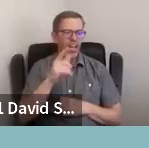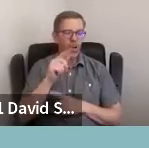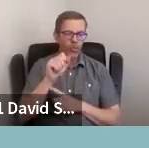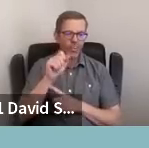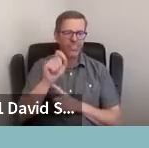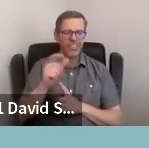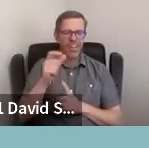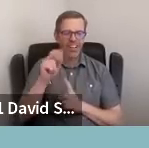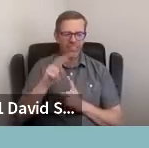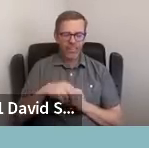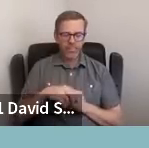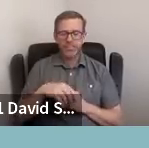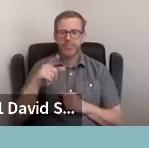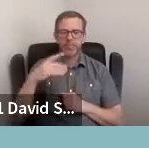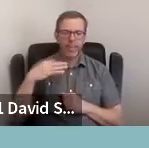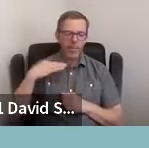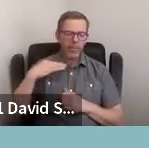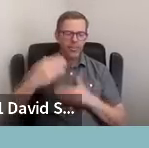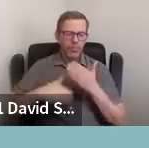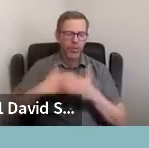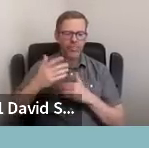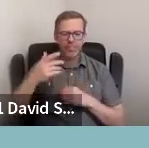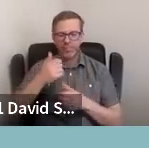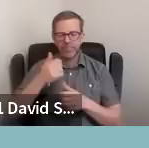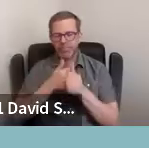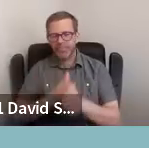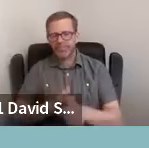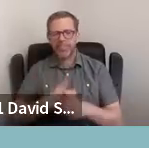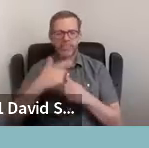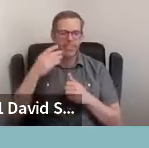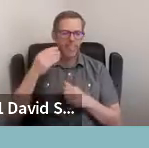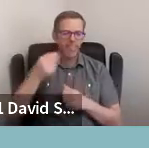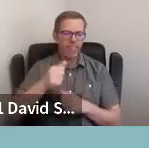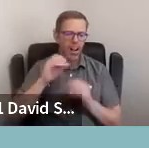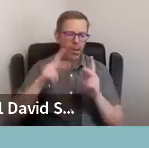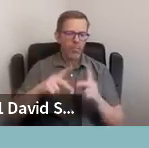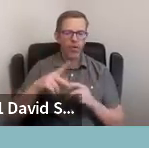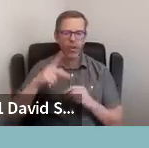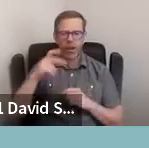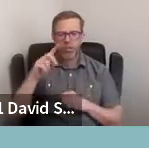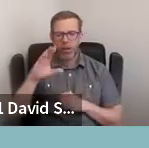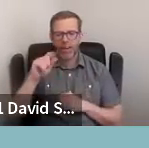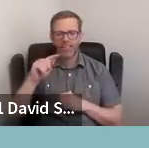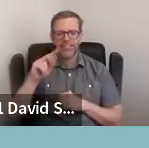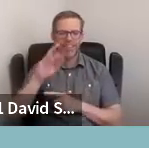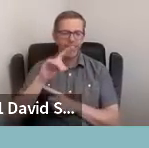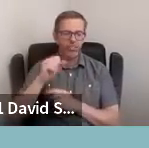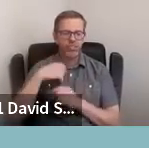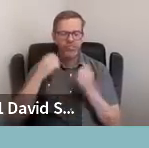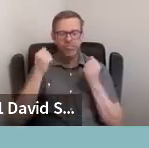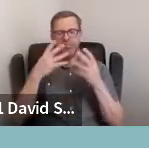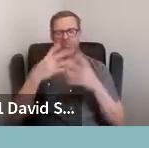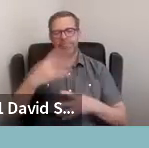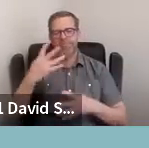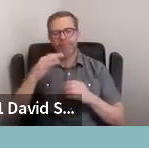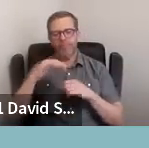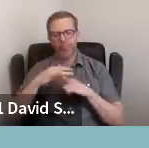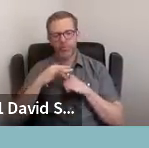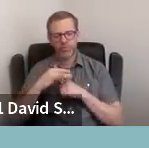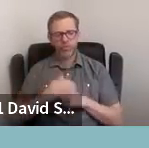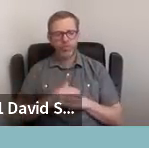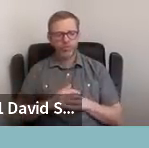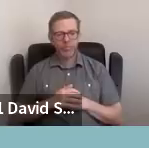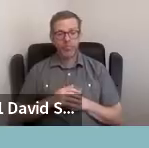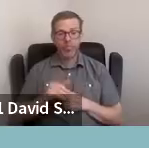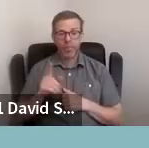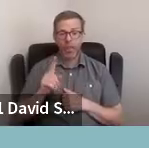application process, policy and compliance, funding opportunities, podcasts, videos, and lots of other resources. In the